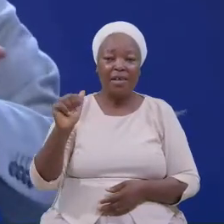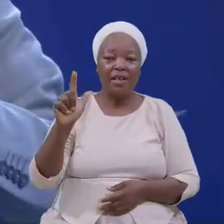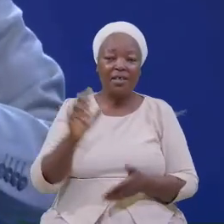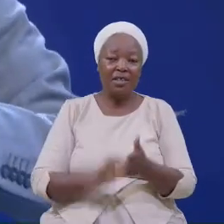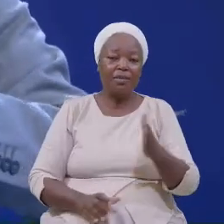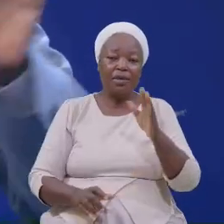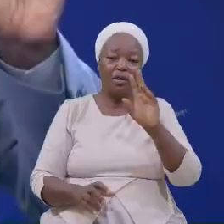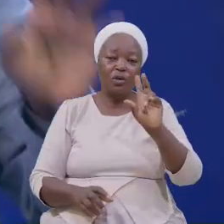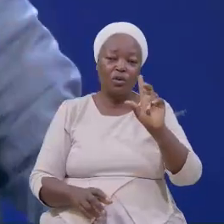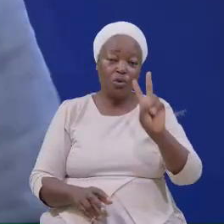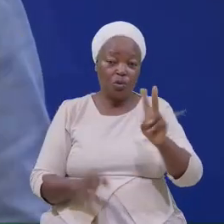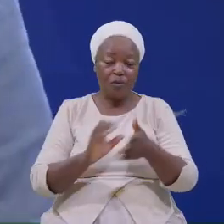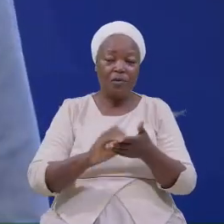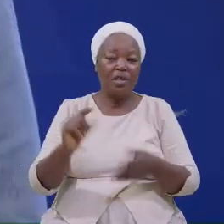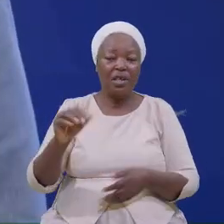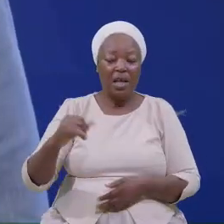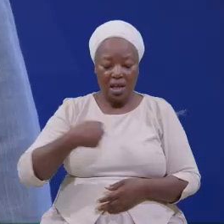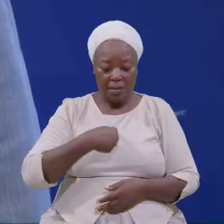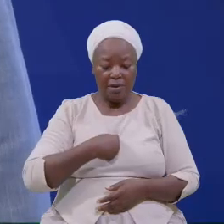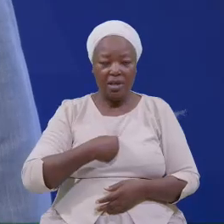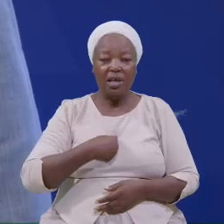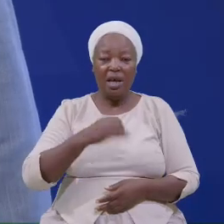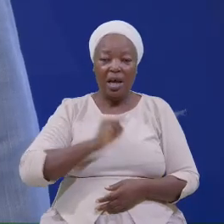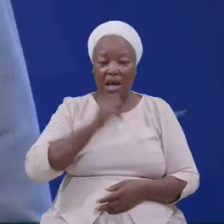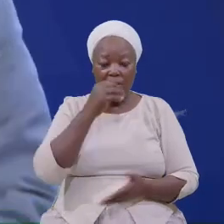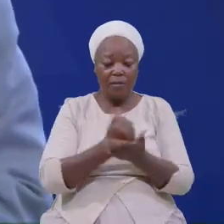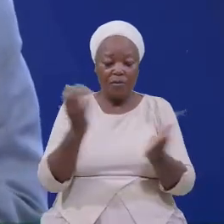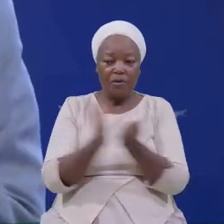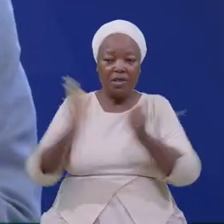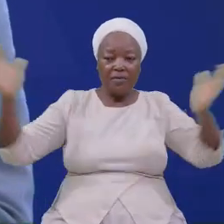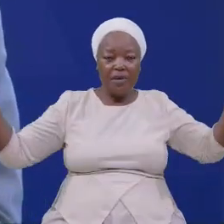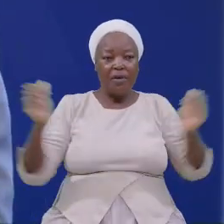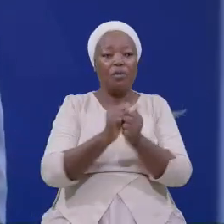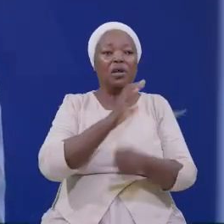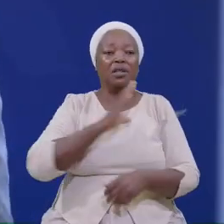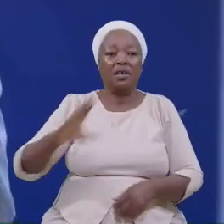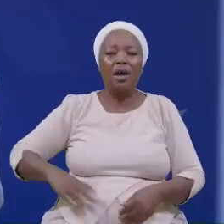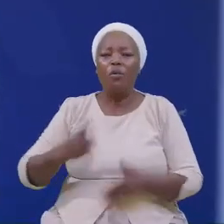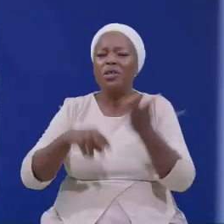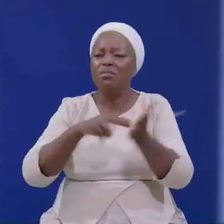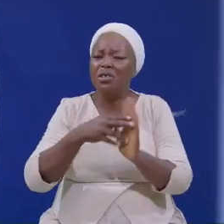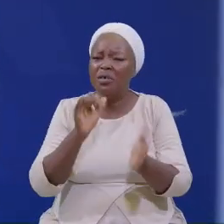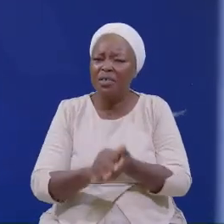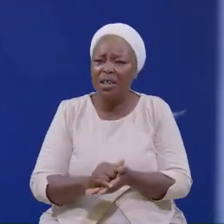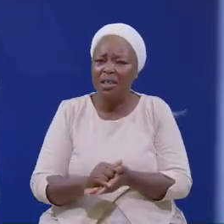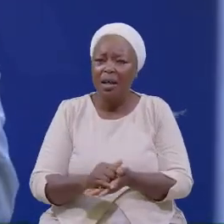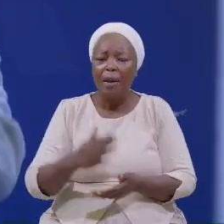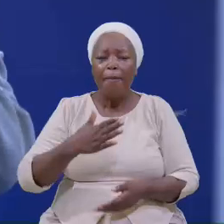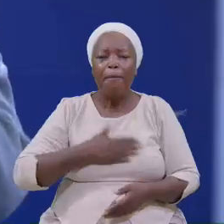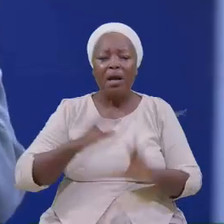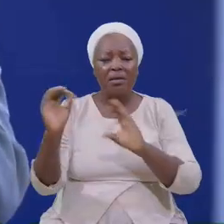I am crucified with Christ. What does that mean? My